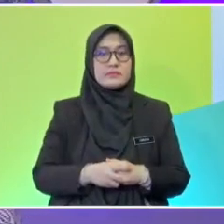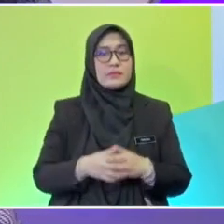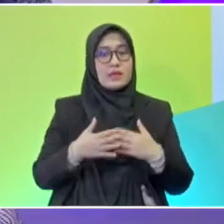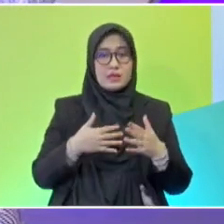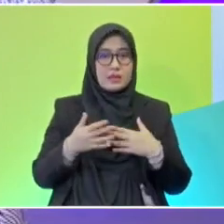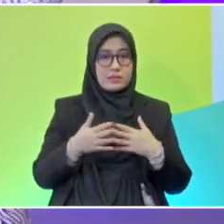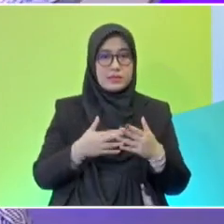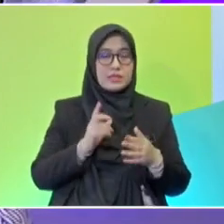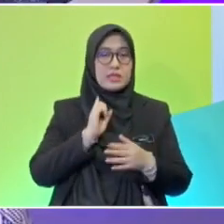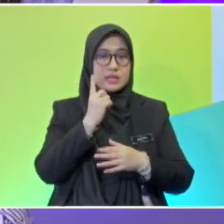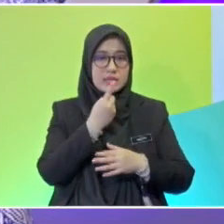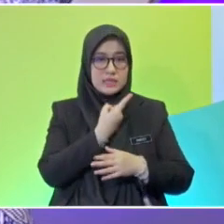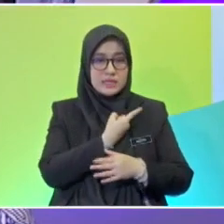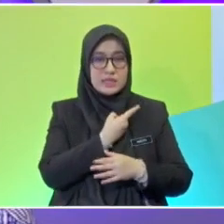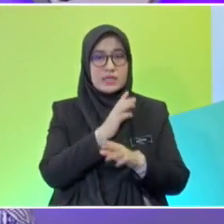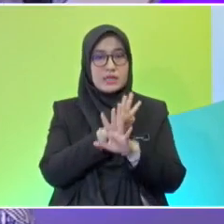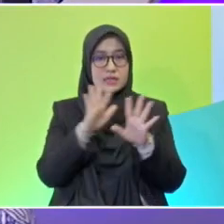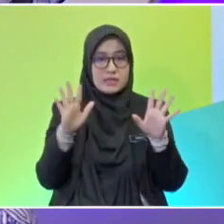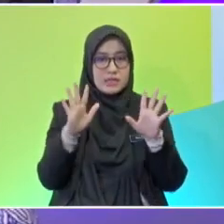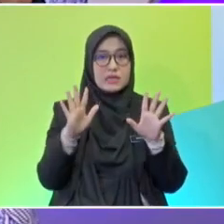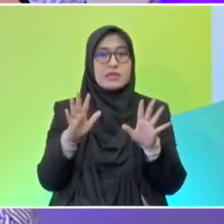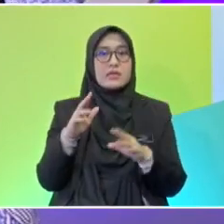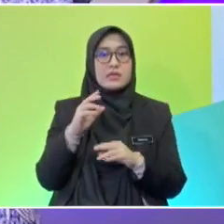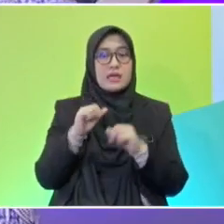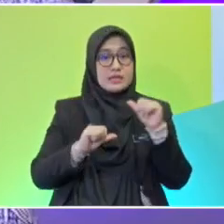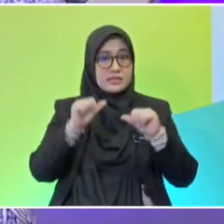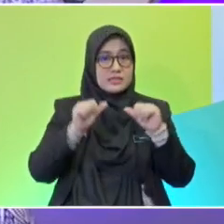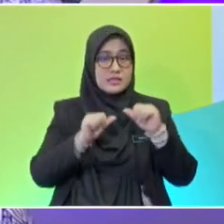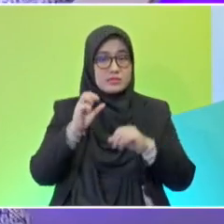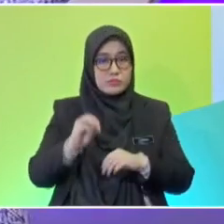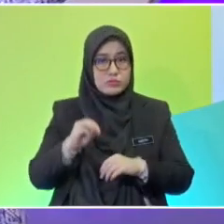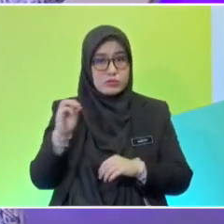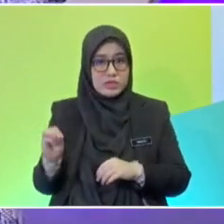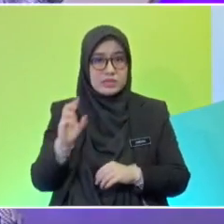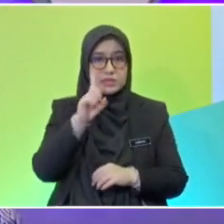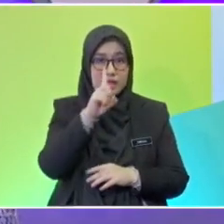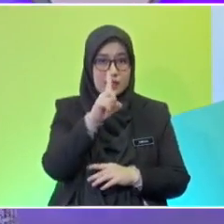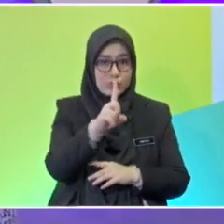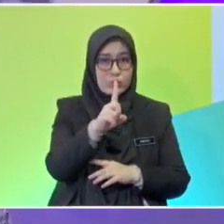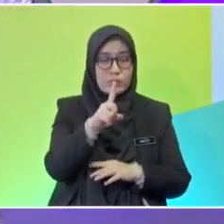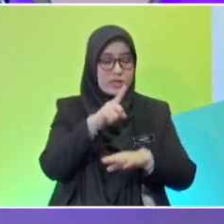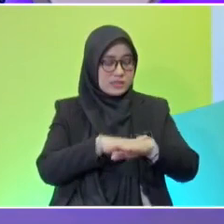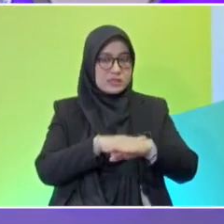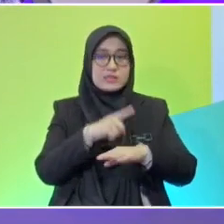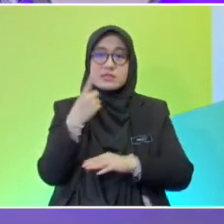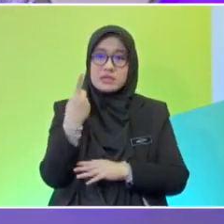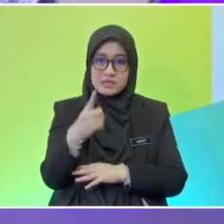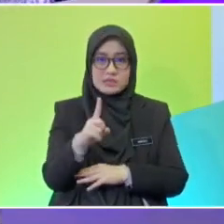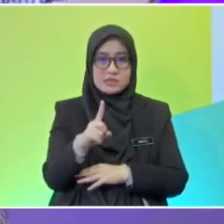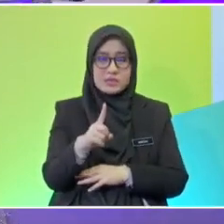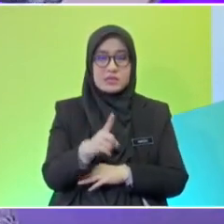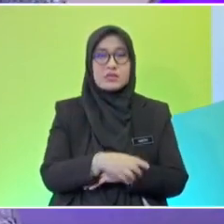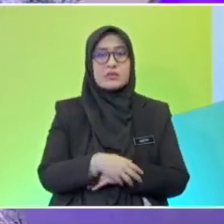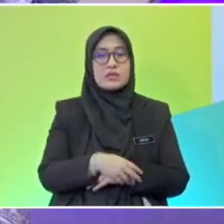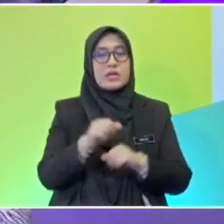one lesson alone. So a teacher gave me this analogy. She told me that someone may know how to drive, but just because someone